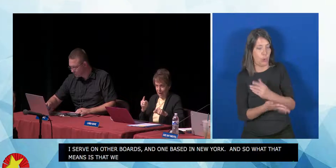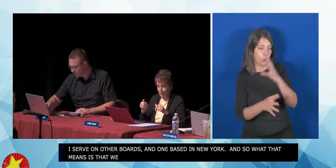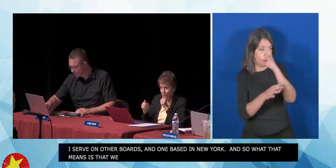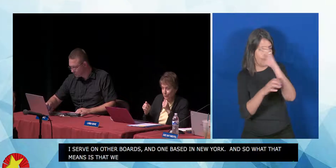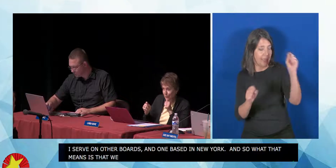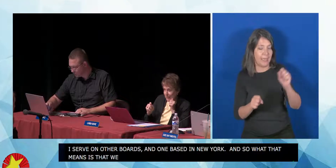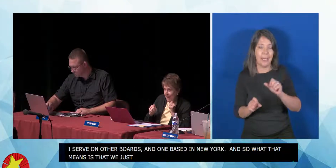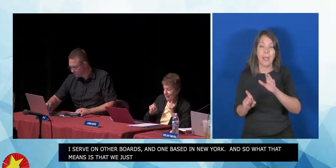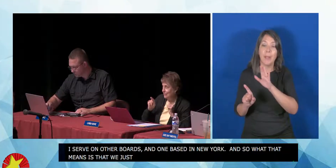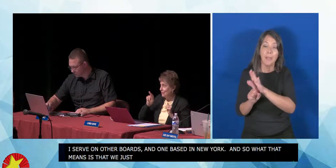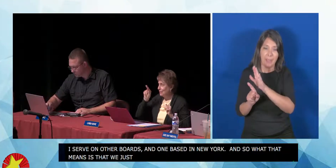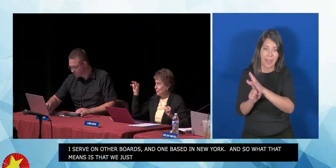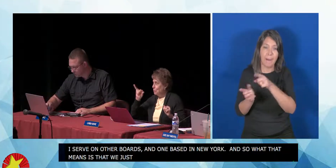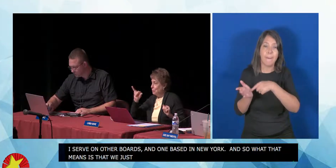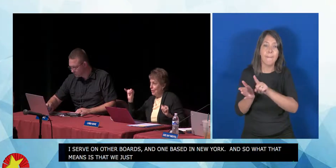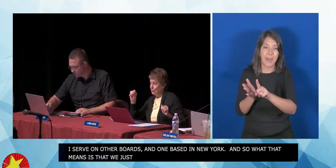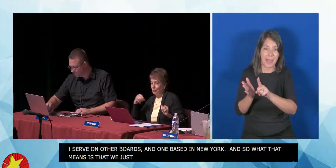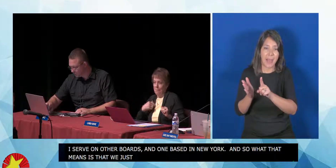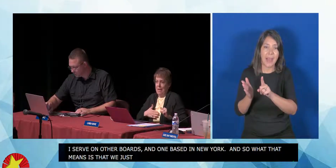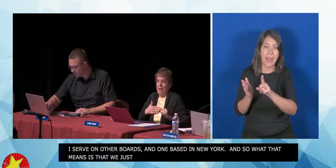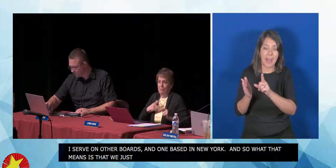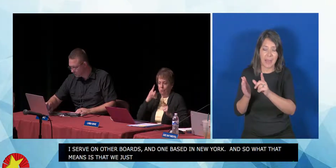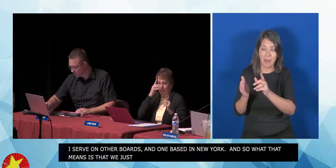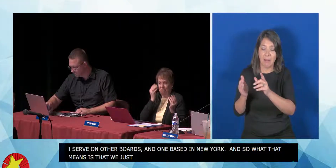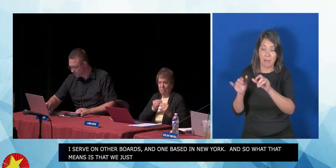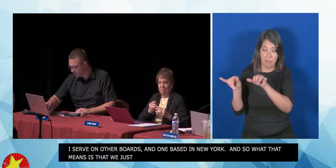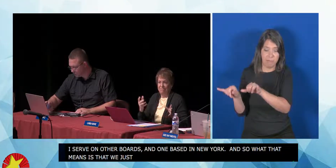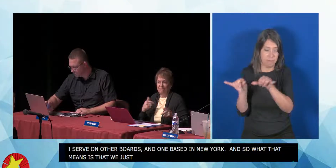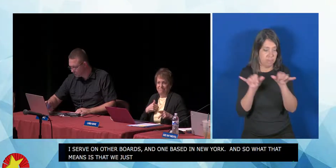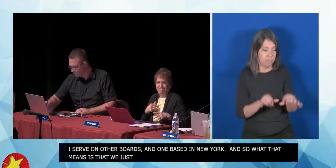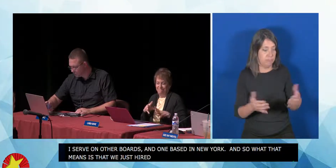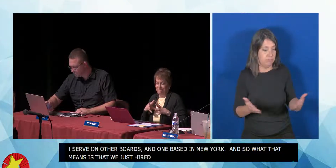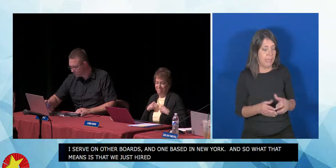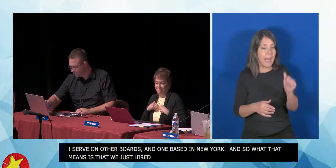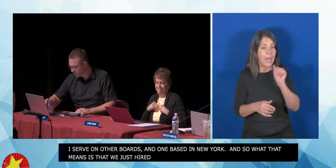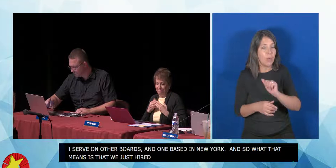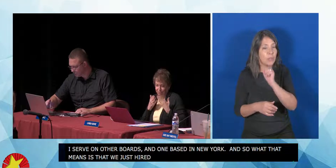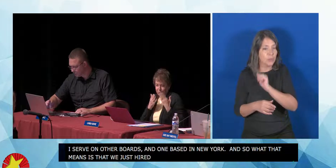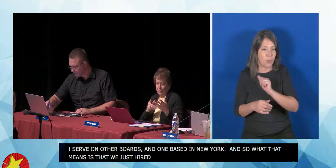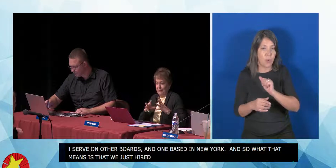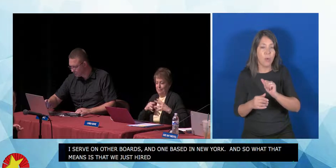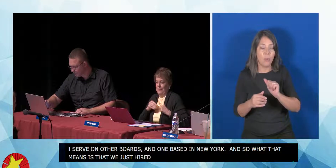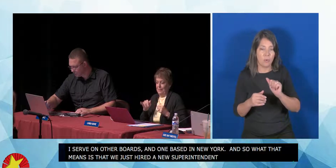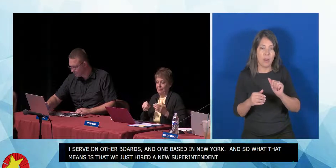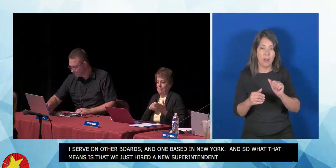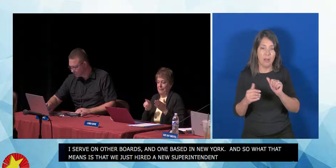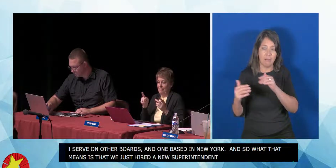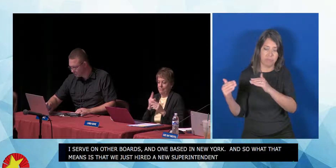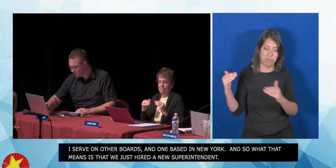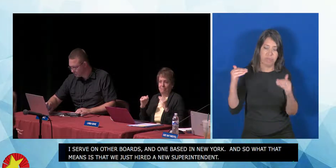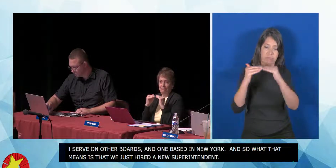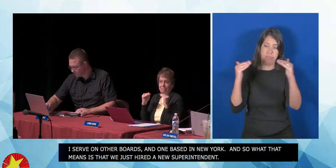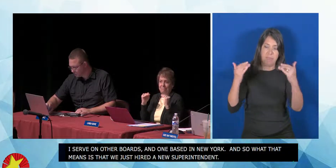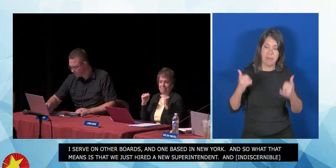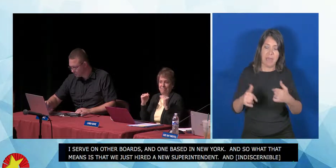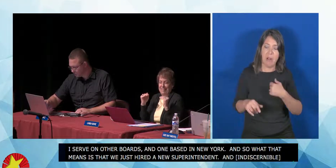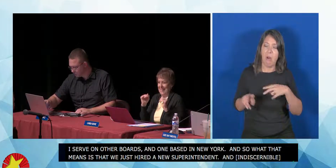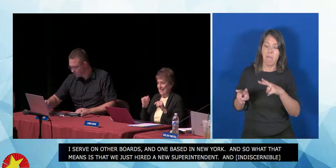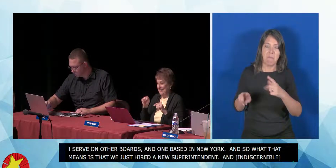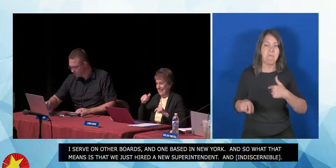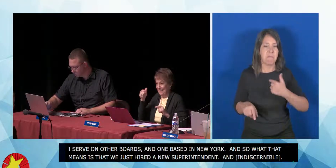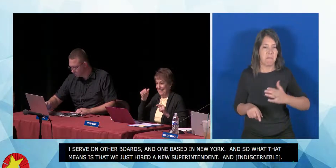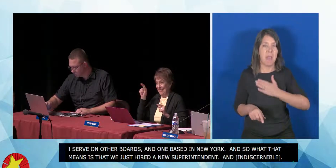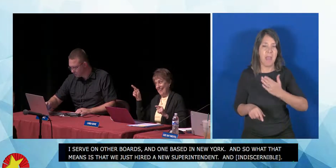is commensurate to what Arizona superintendents are receiving. So I'm very happy with that. And I